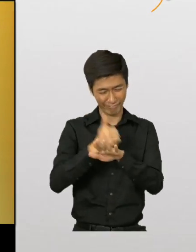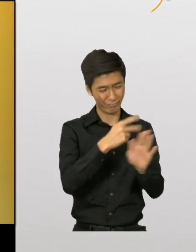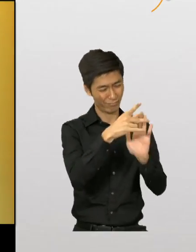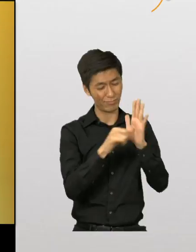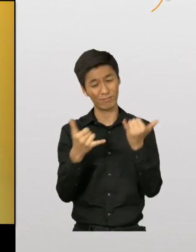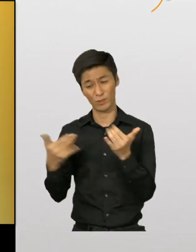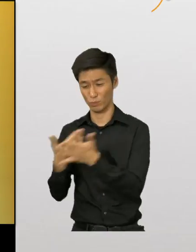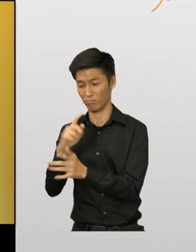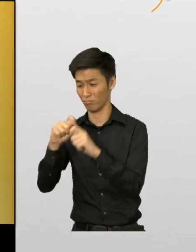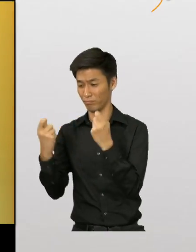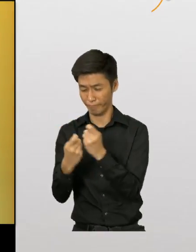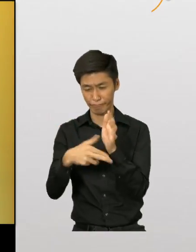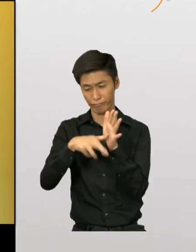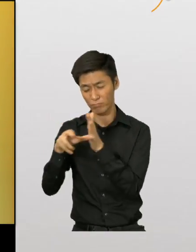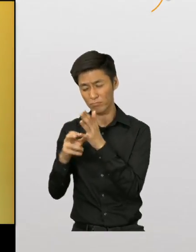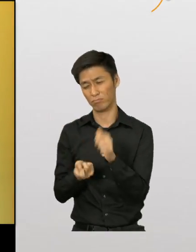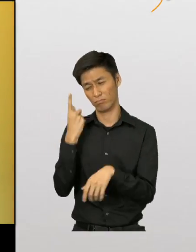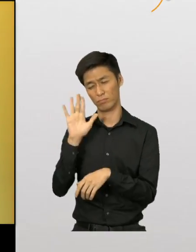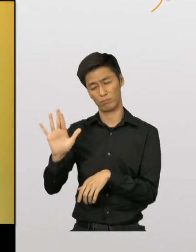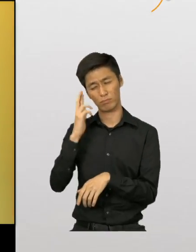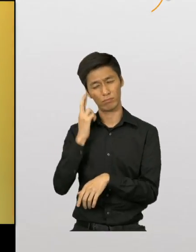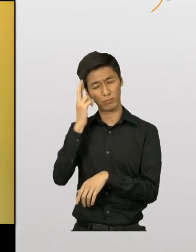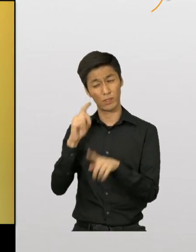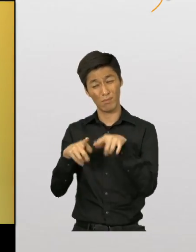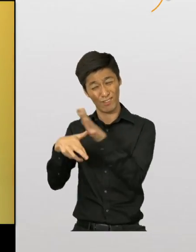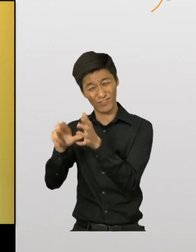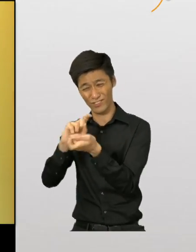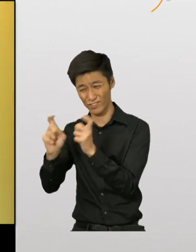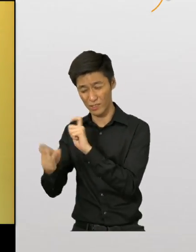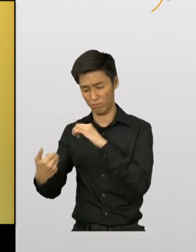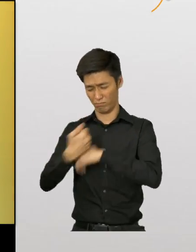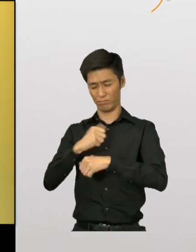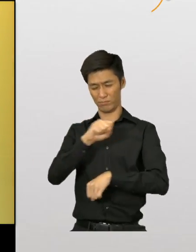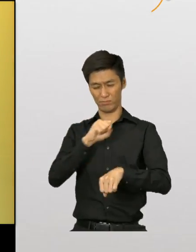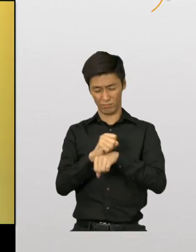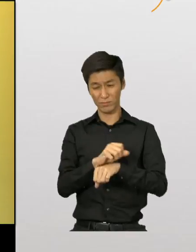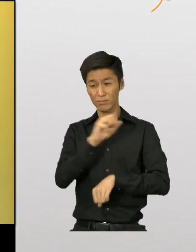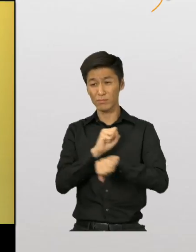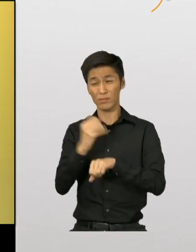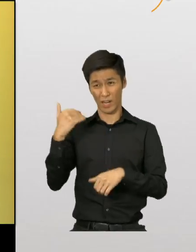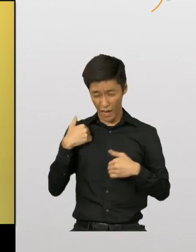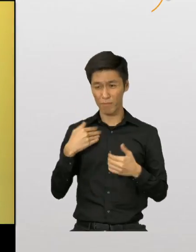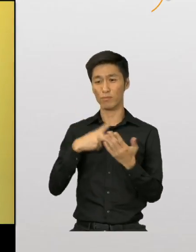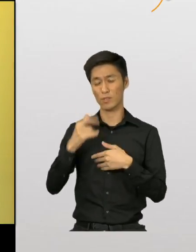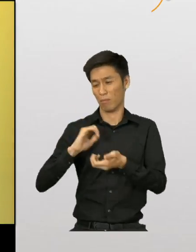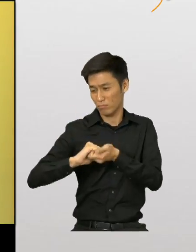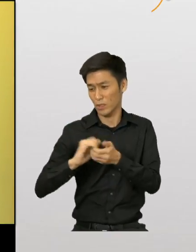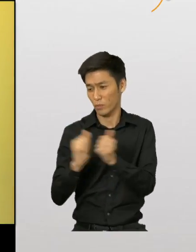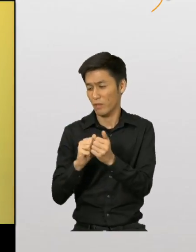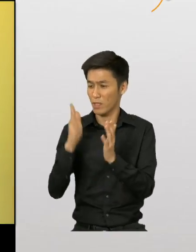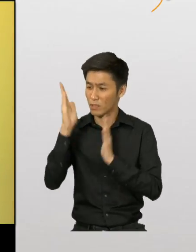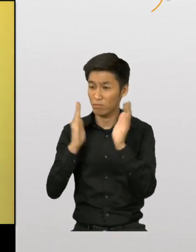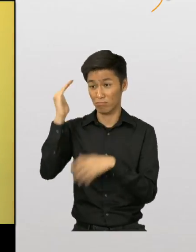I appreciate their reasons, but some of their reviews affect Singapore's ongoing projects with Malaysia, including the high-speed